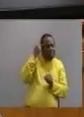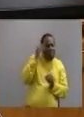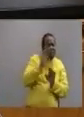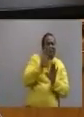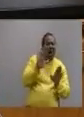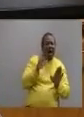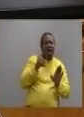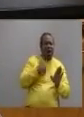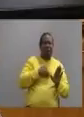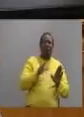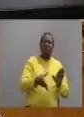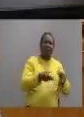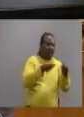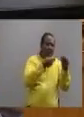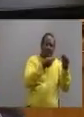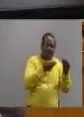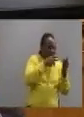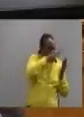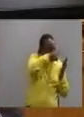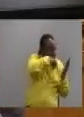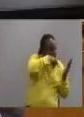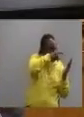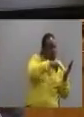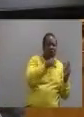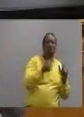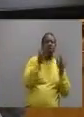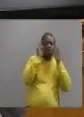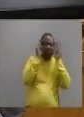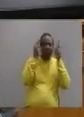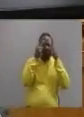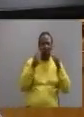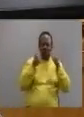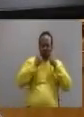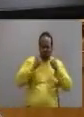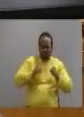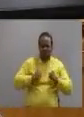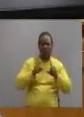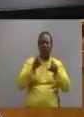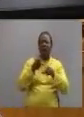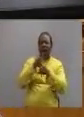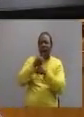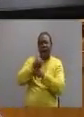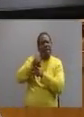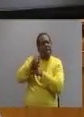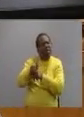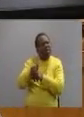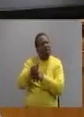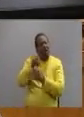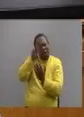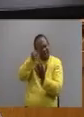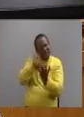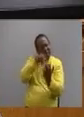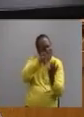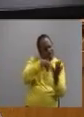The universities have read this bill. The churches have read this bill. And many of the members of the ANC have read this